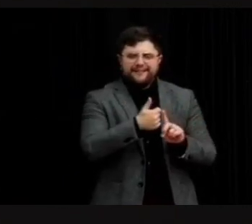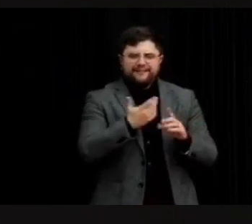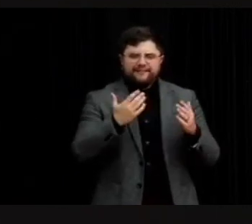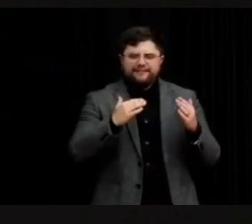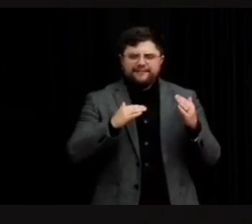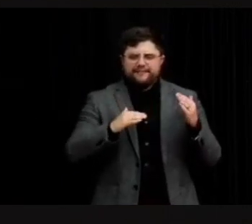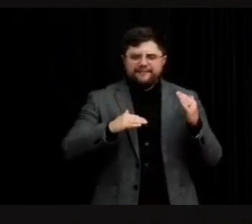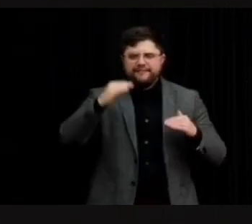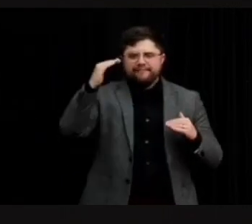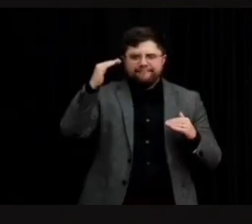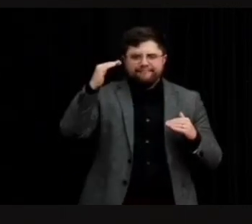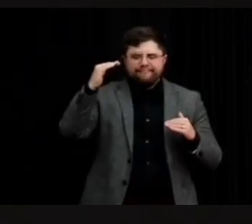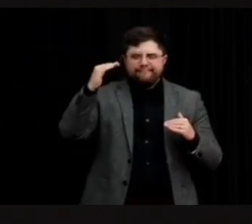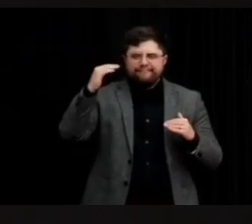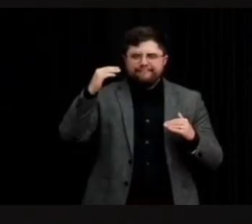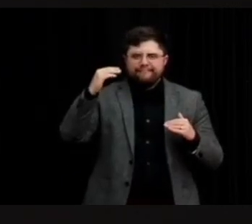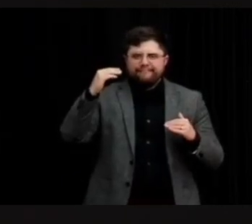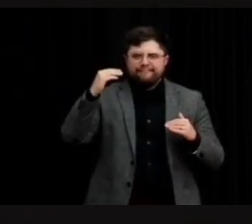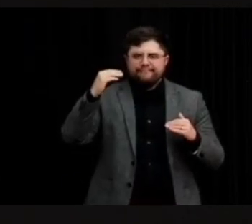ends